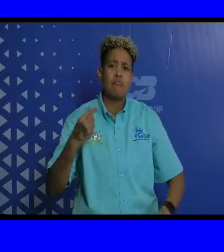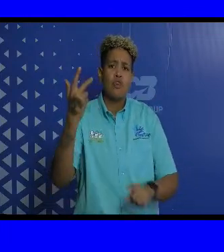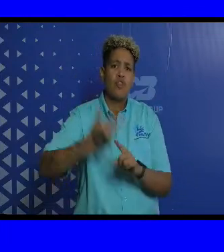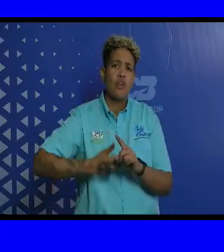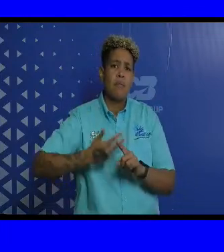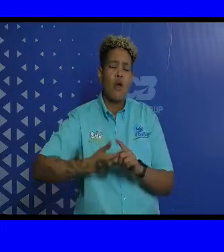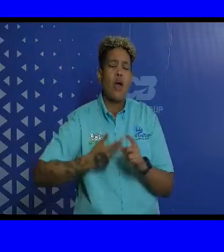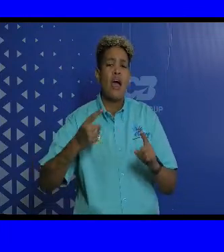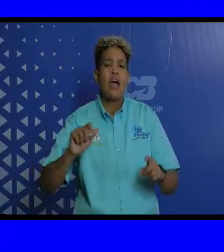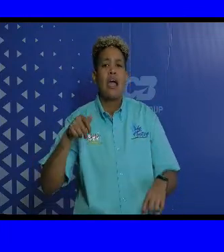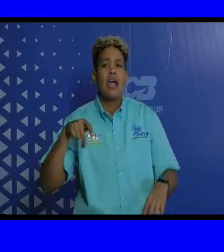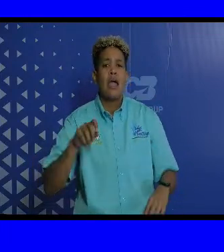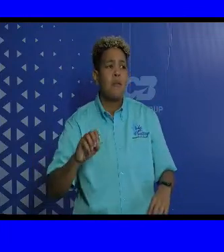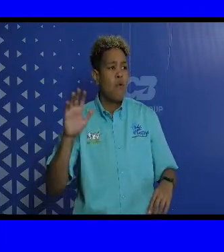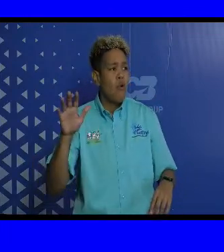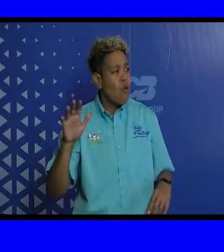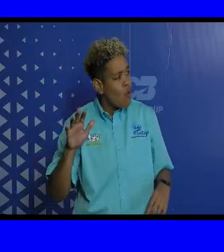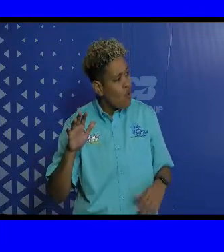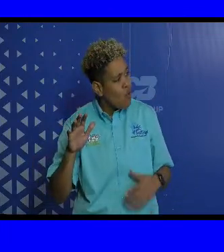months that the APO